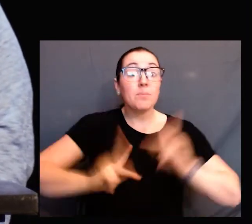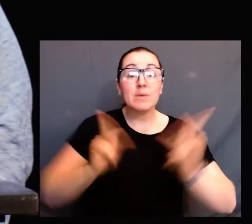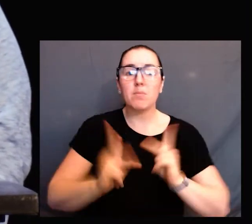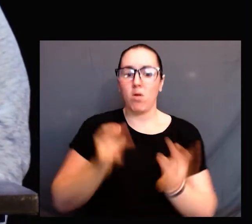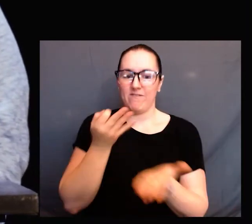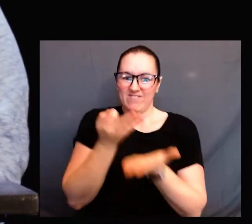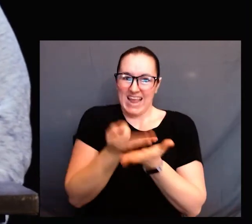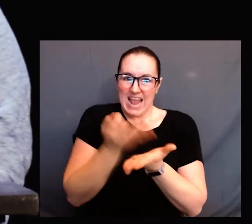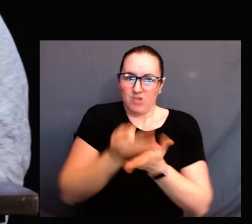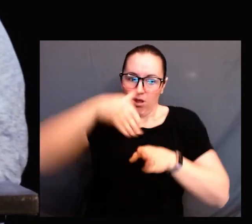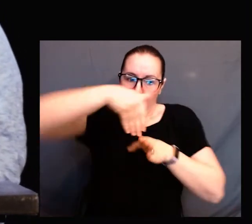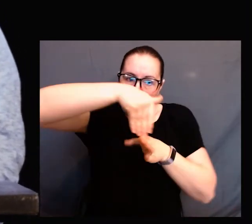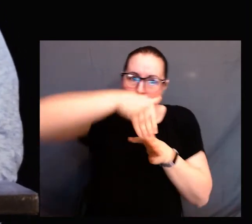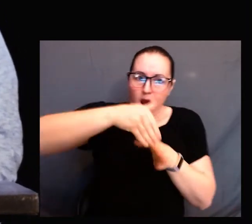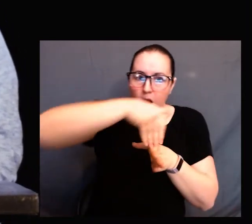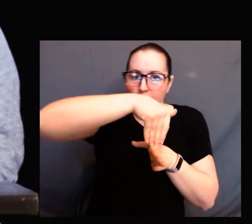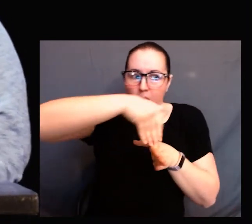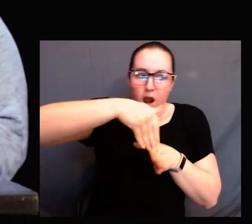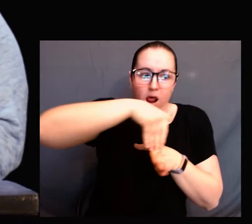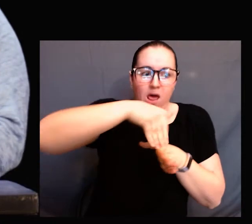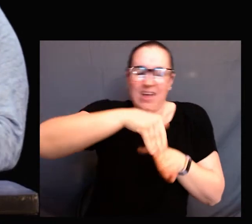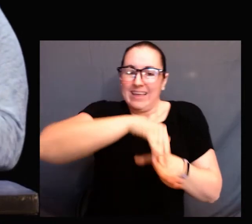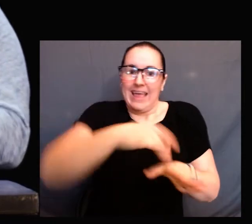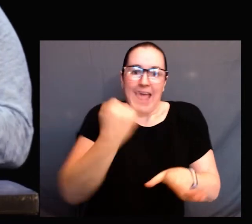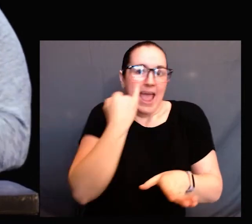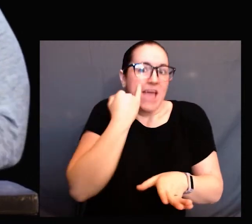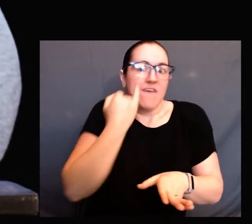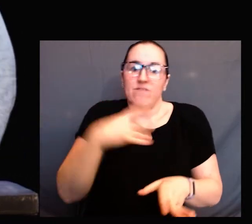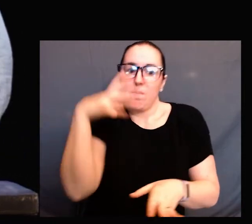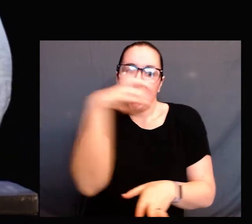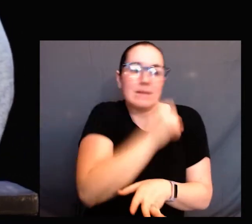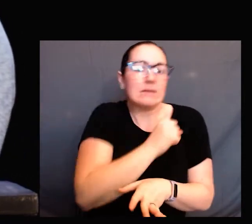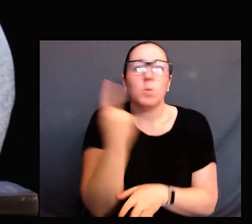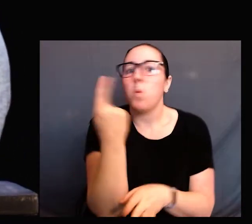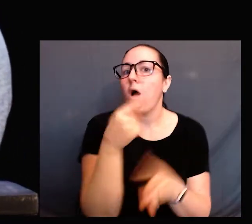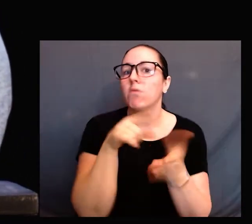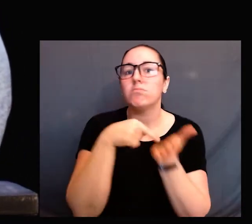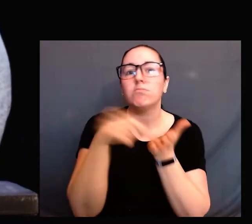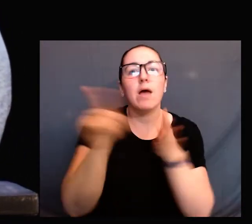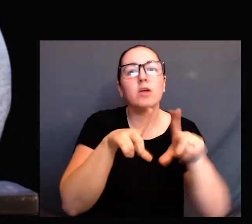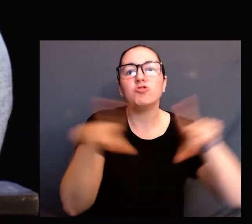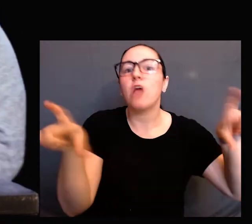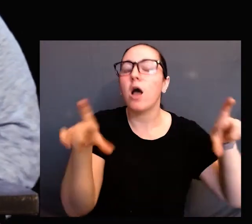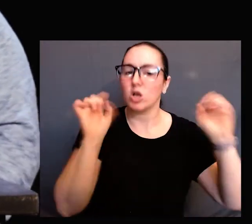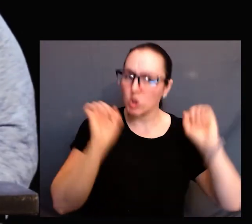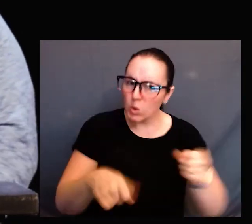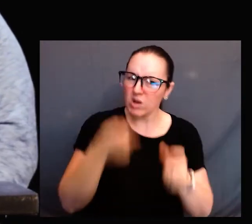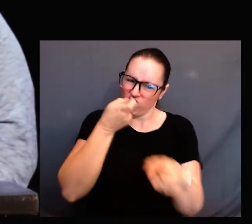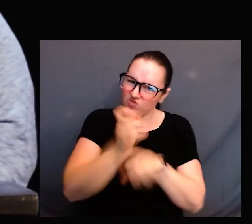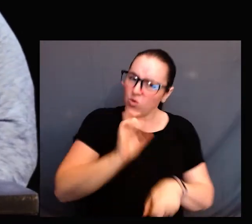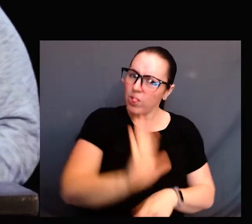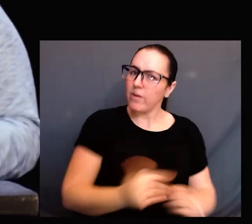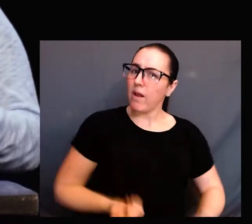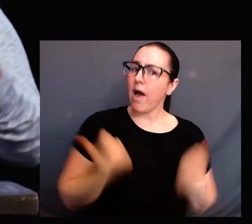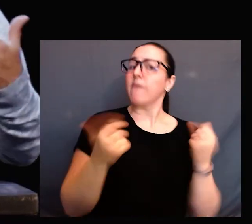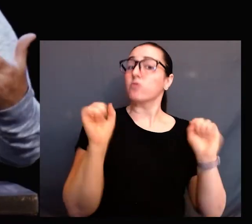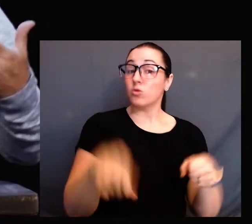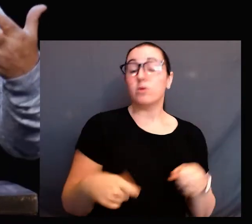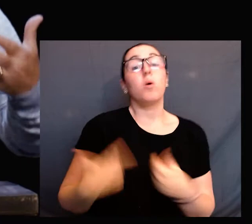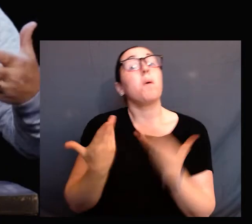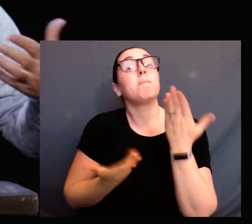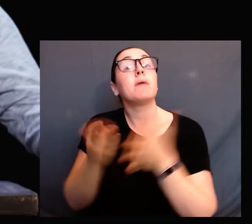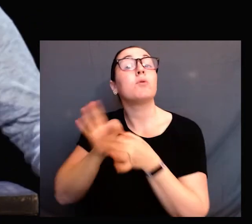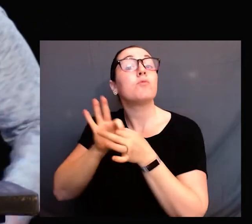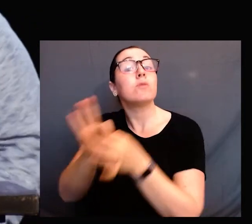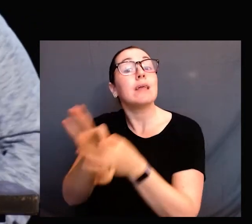the edge financially, and they find themselves just one missed paycheck away from ruin. Some people are living